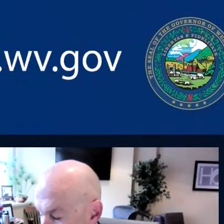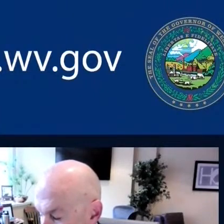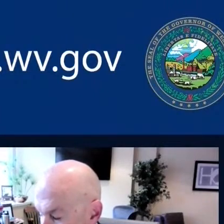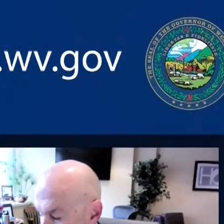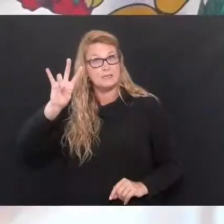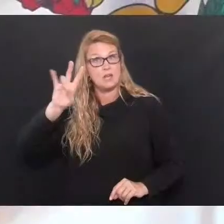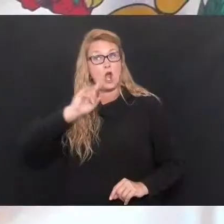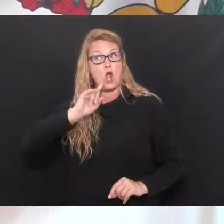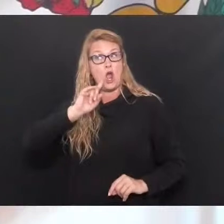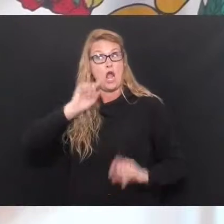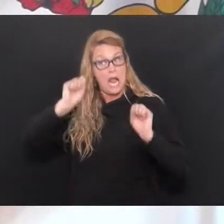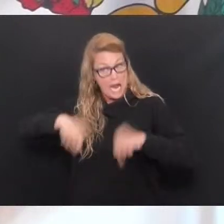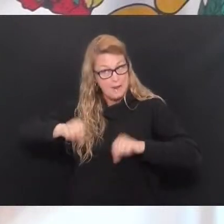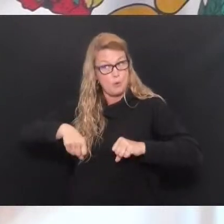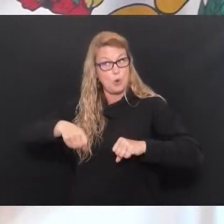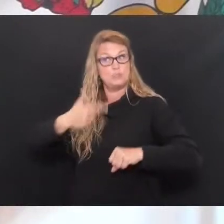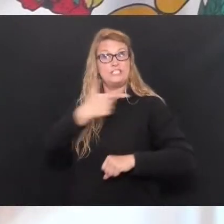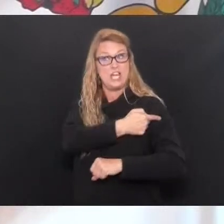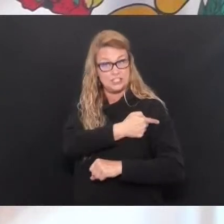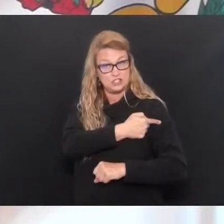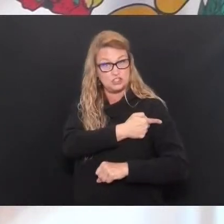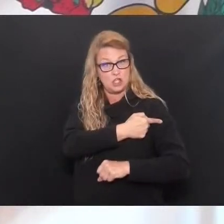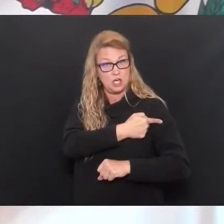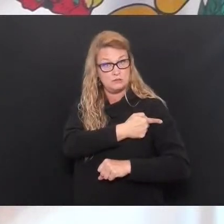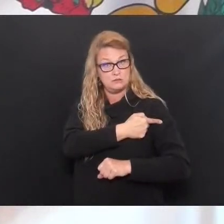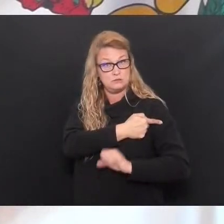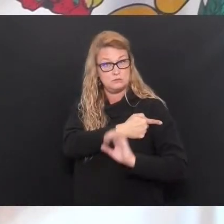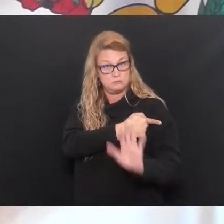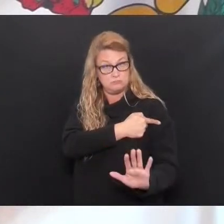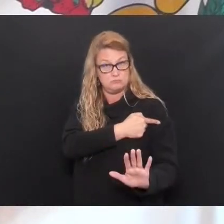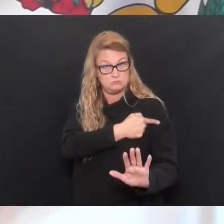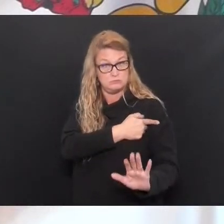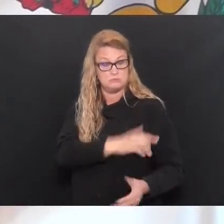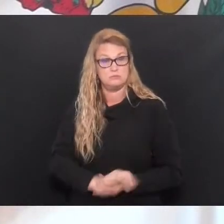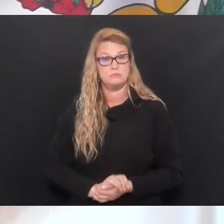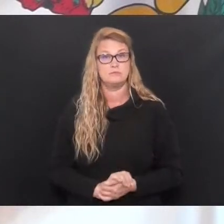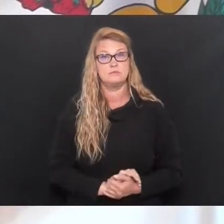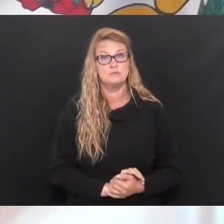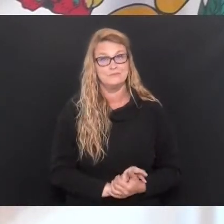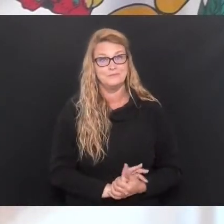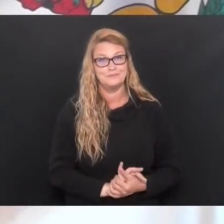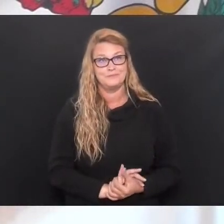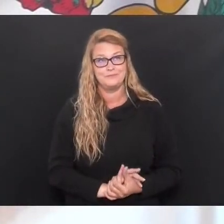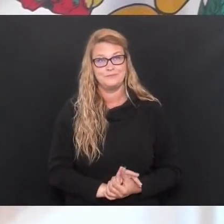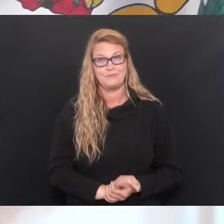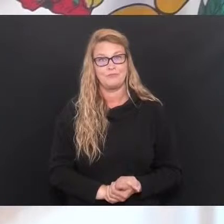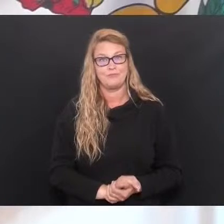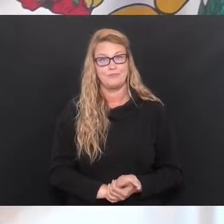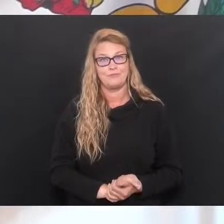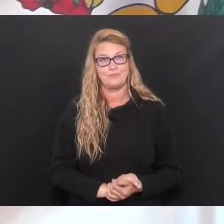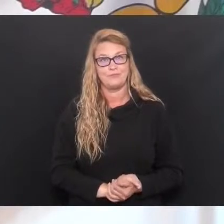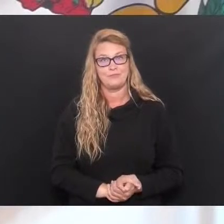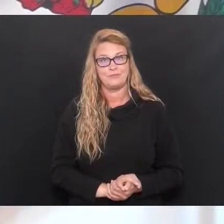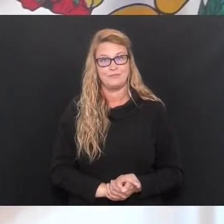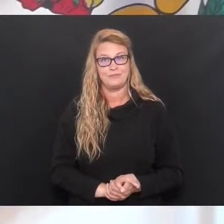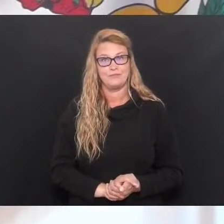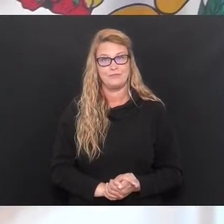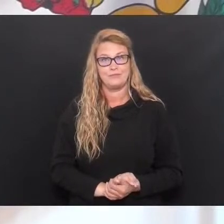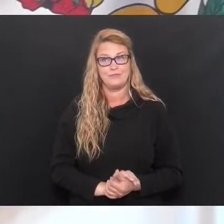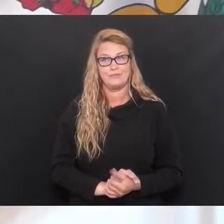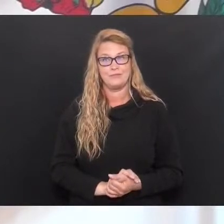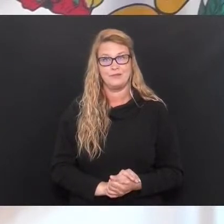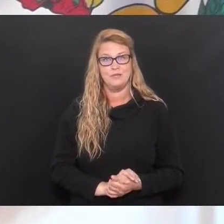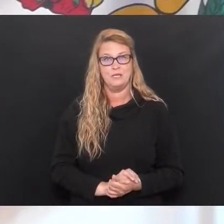1,470,000 are eligible to take the shot, okay. Now, if we take from that and